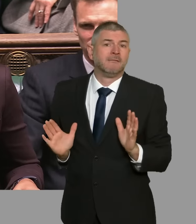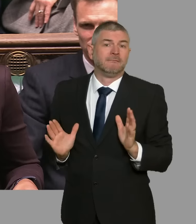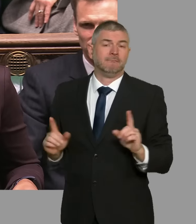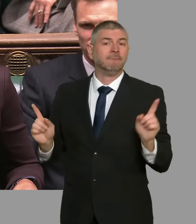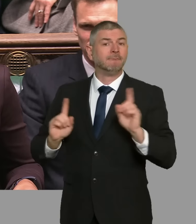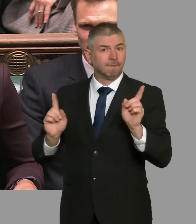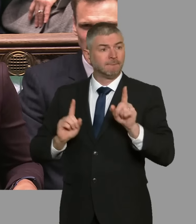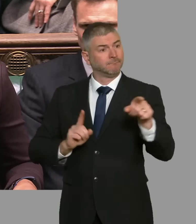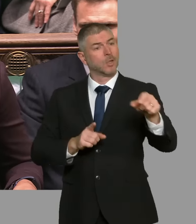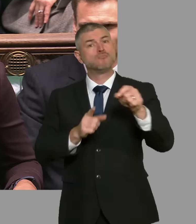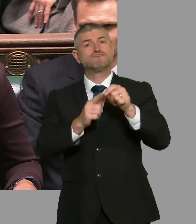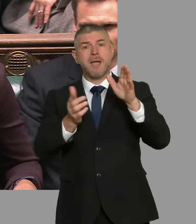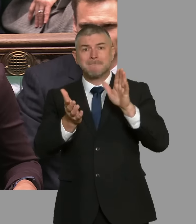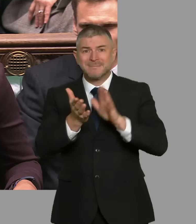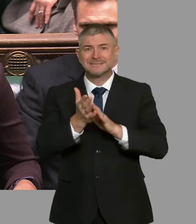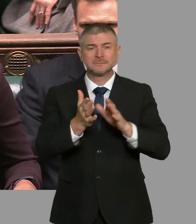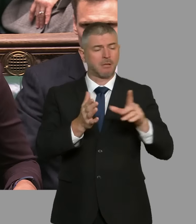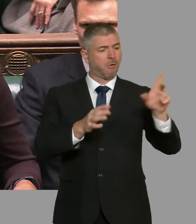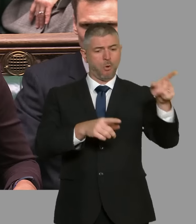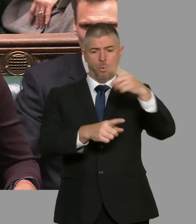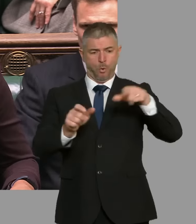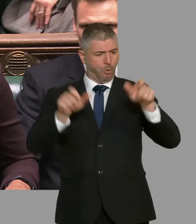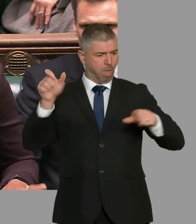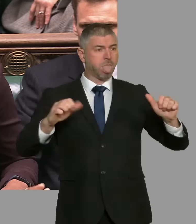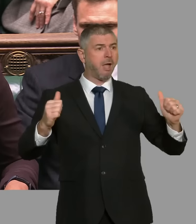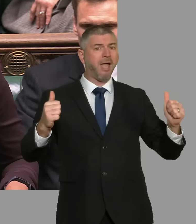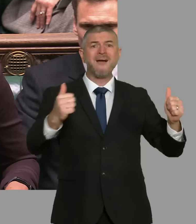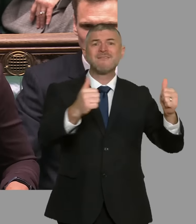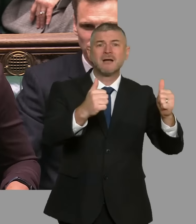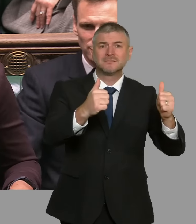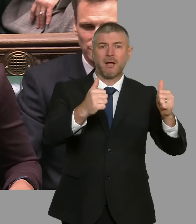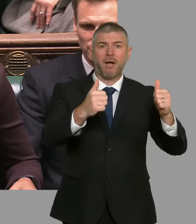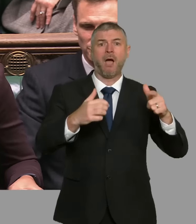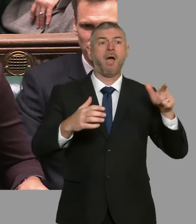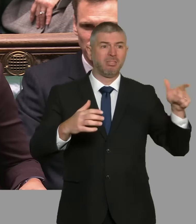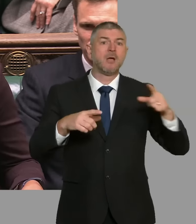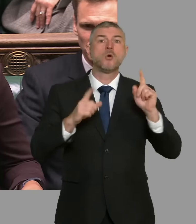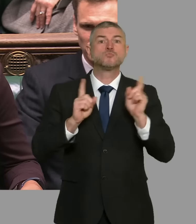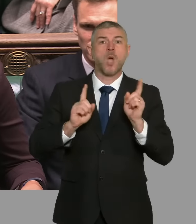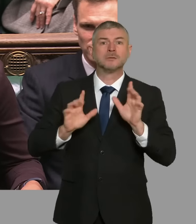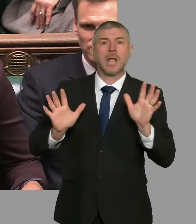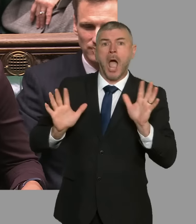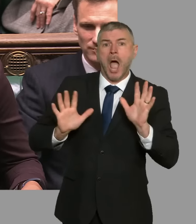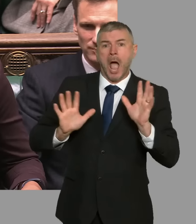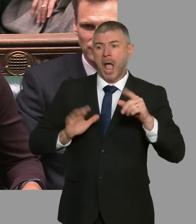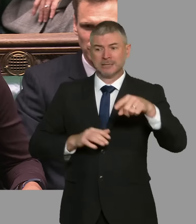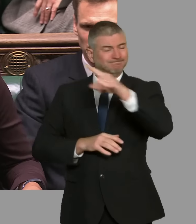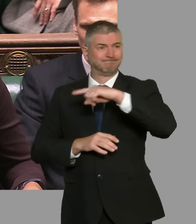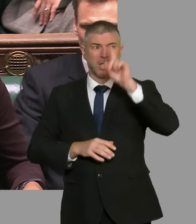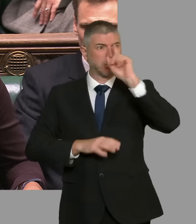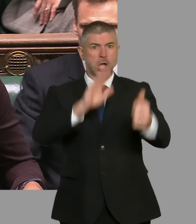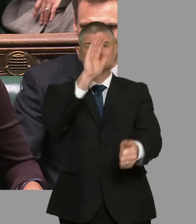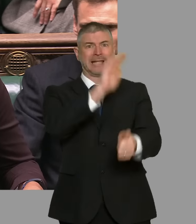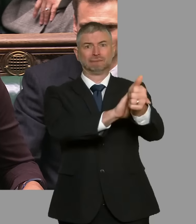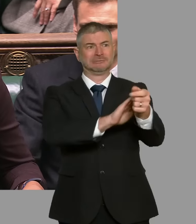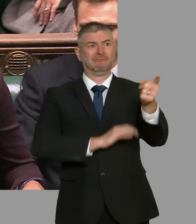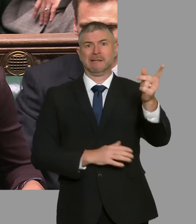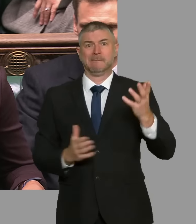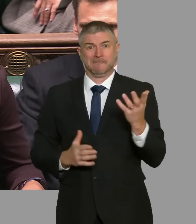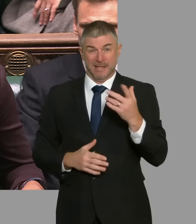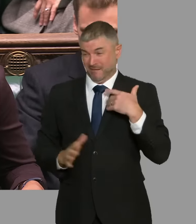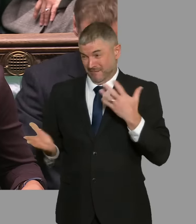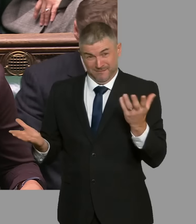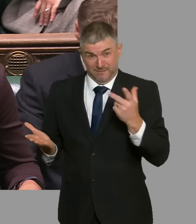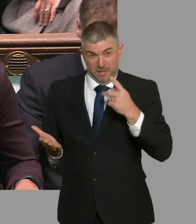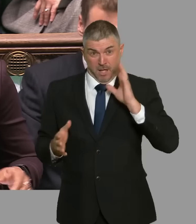to briefing that MPs can't get rid of him, and I'm not making this up, they can't get rid of him because it would destabilise